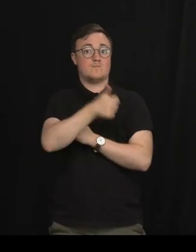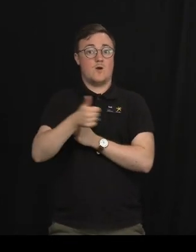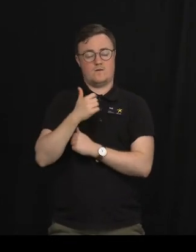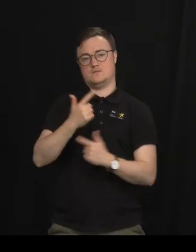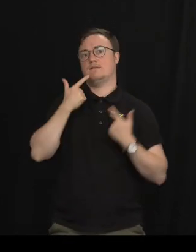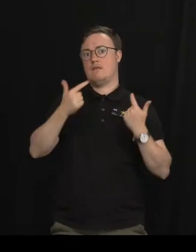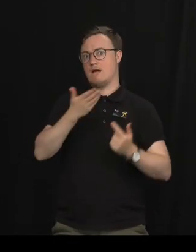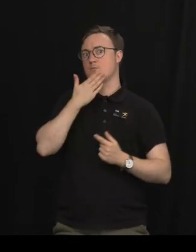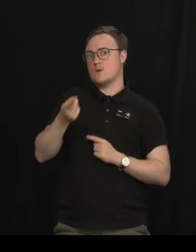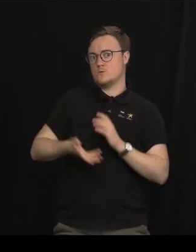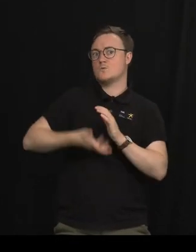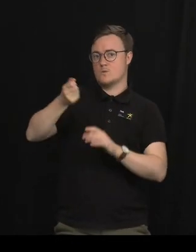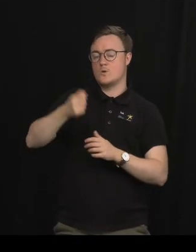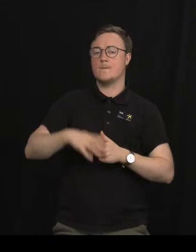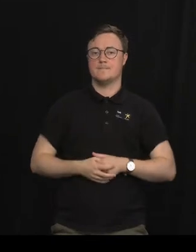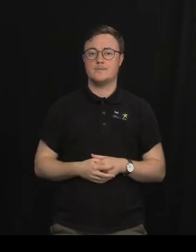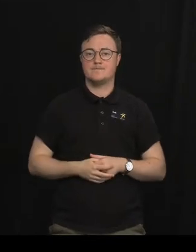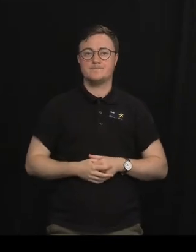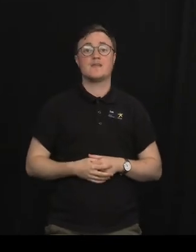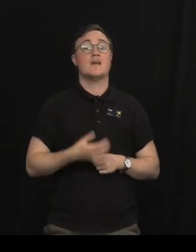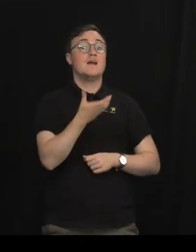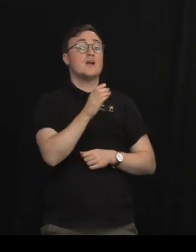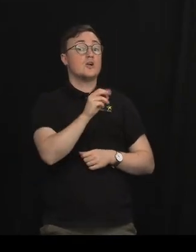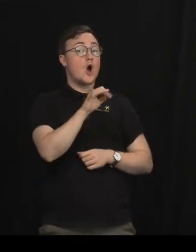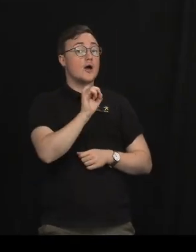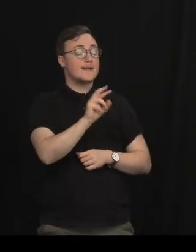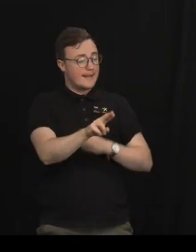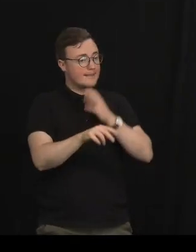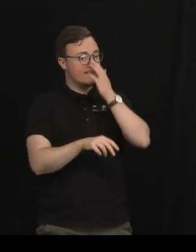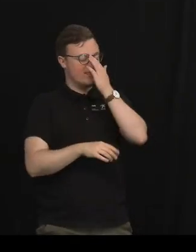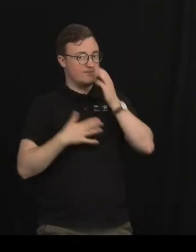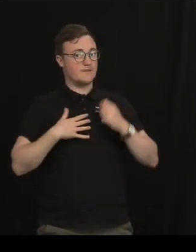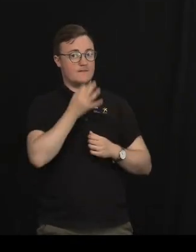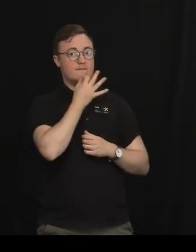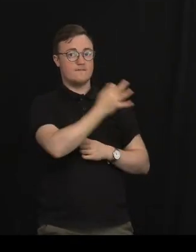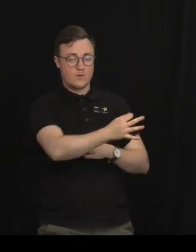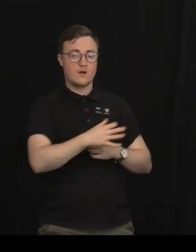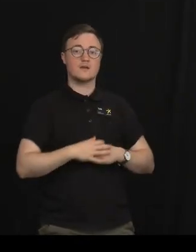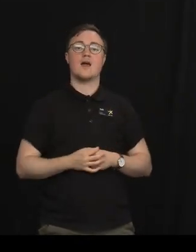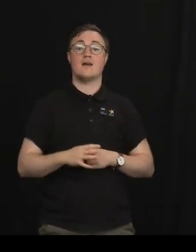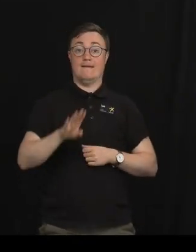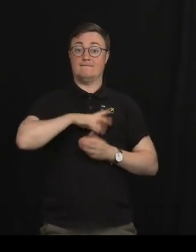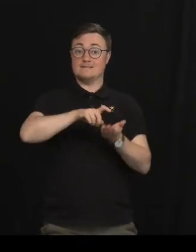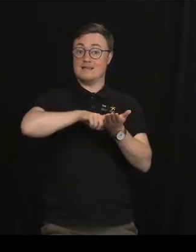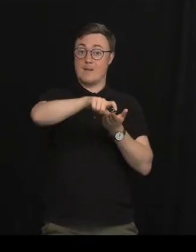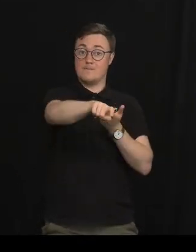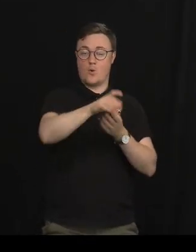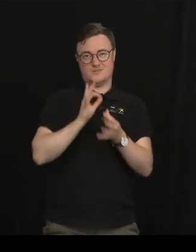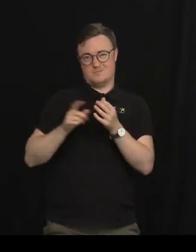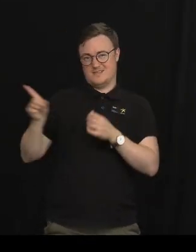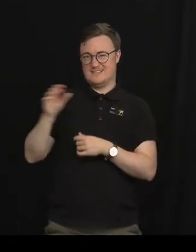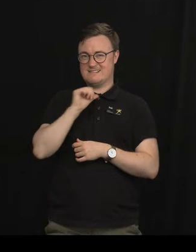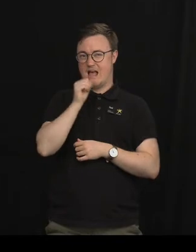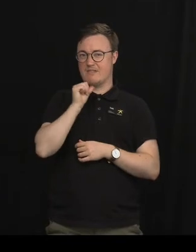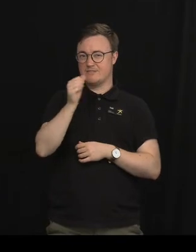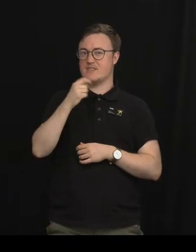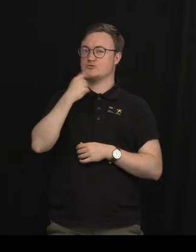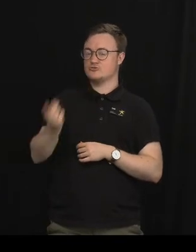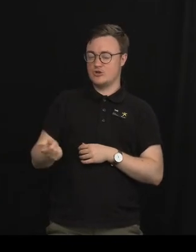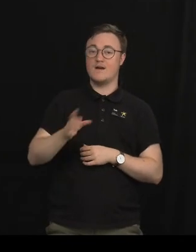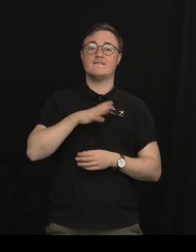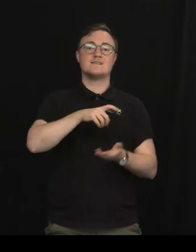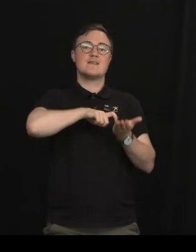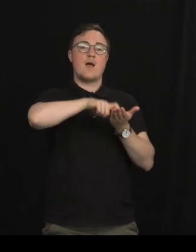out. So Karin, back to you. The IPPBR report that Anders mentioned made a